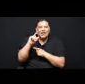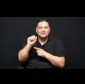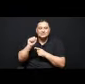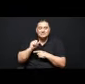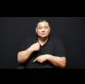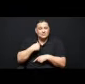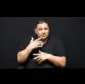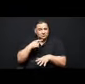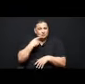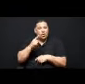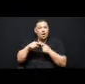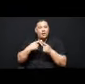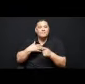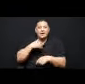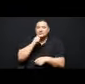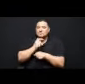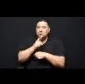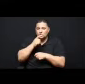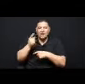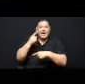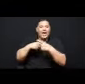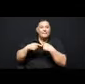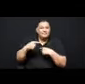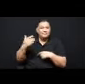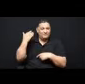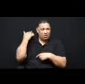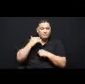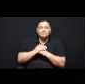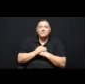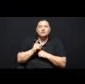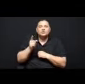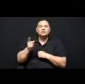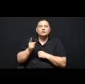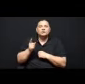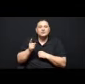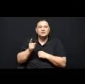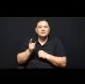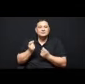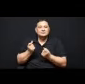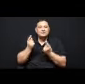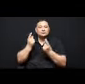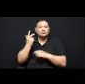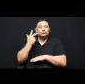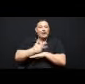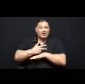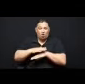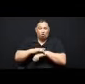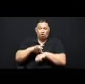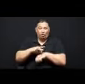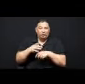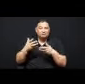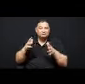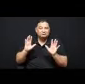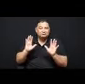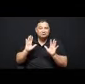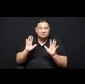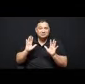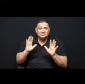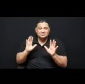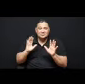before? She spends only 3 days on Earth. It was October, the year of the